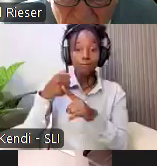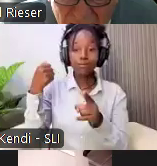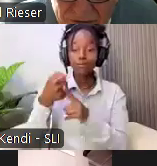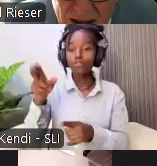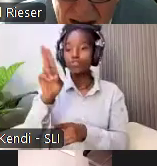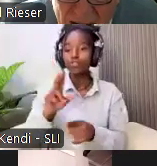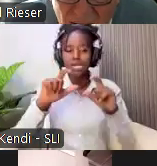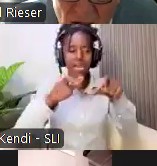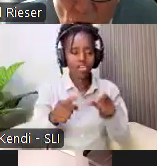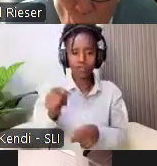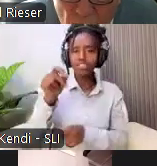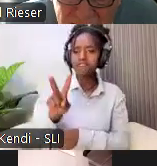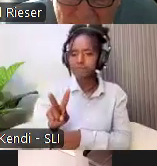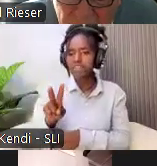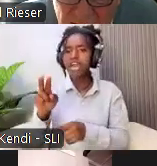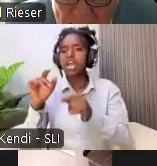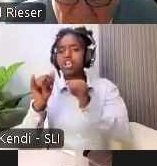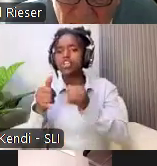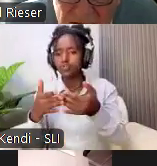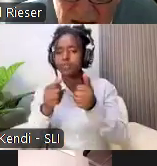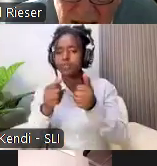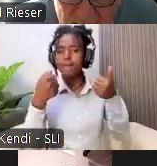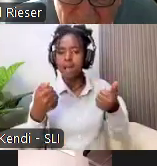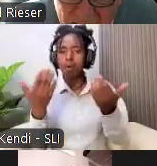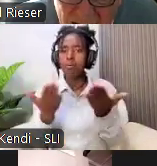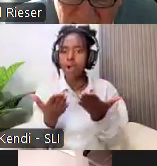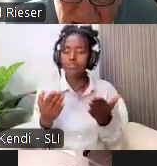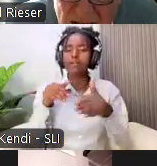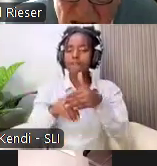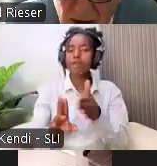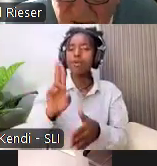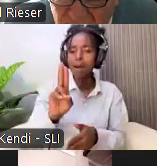broadcast headline, finding out what has happened to that person, taking